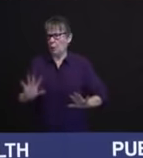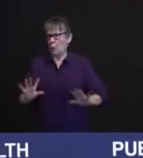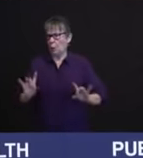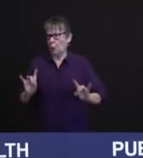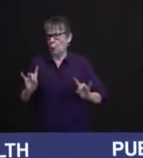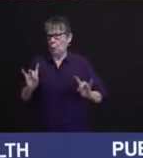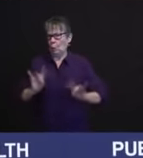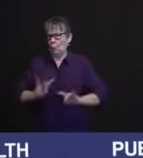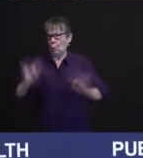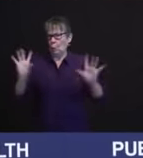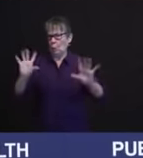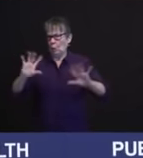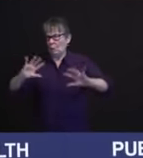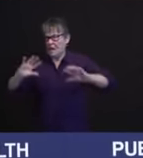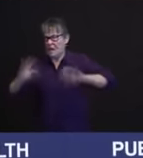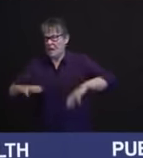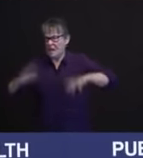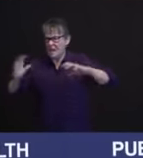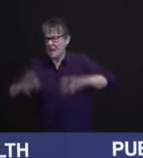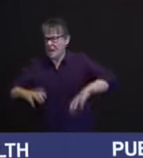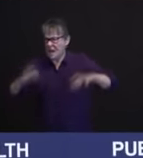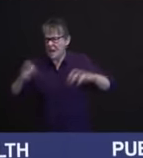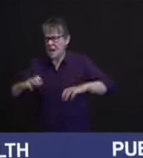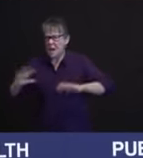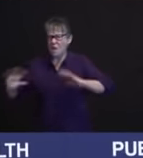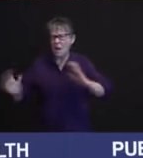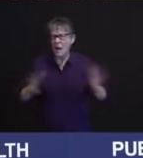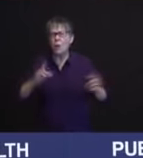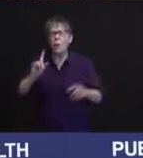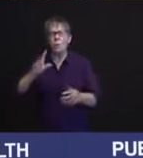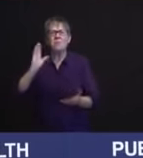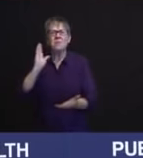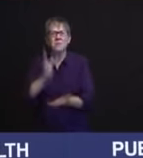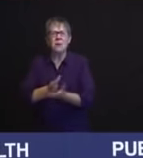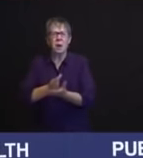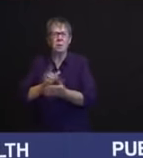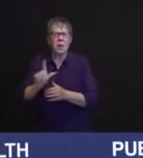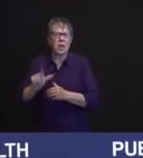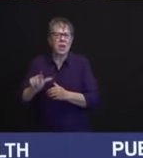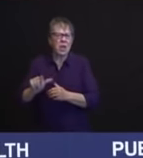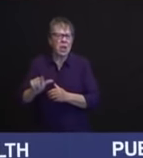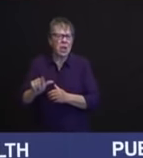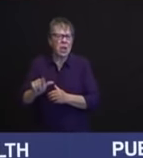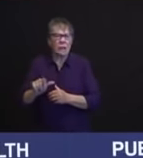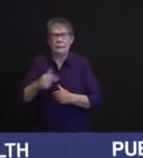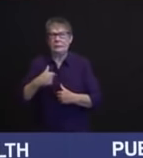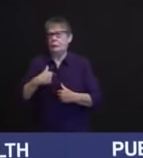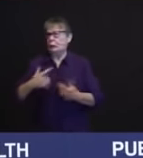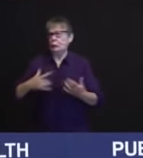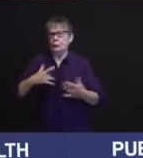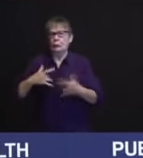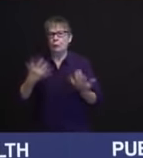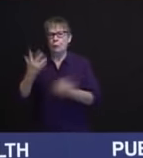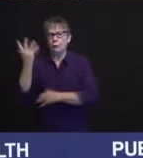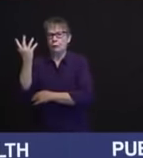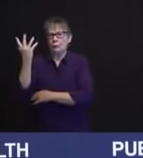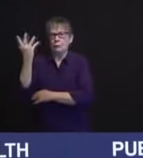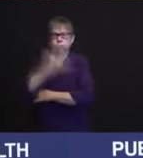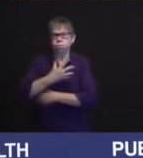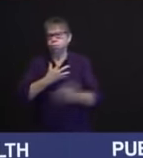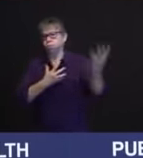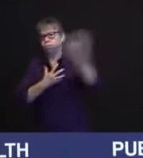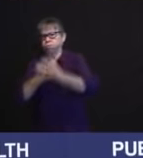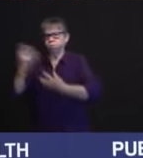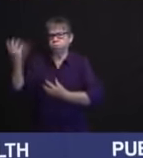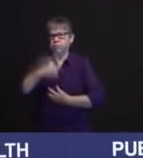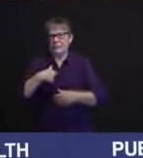most concerned about the branches and trees coming down on our power outages. So we're in lockstep with BPU up at our State Emergency